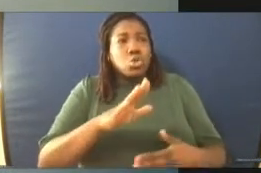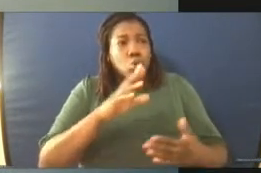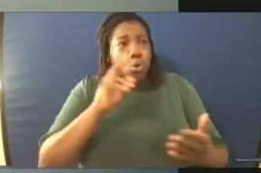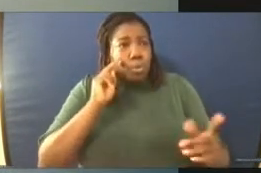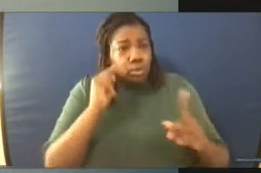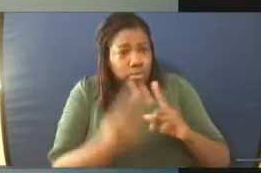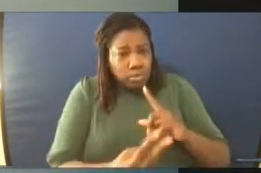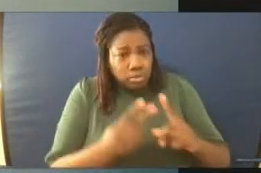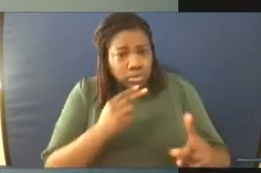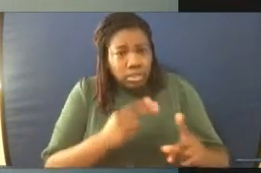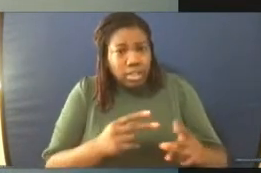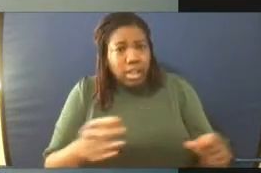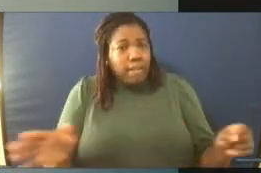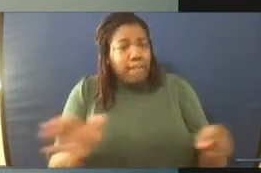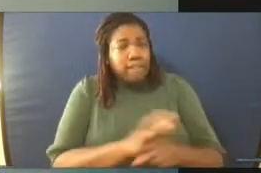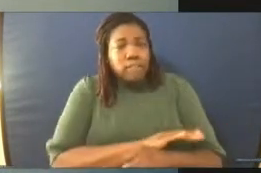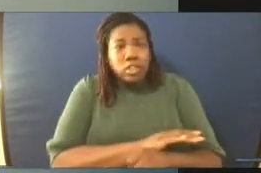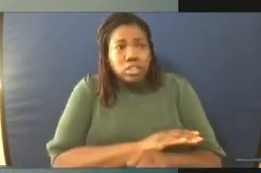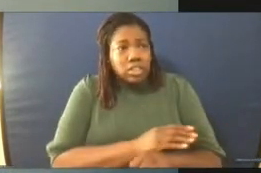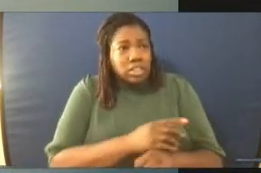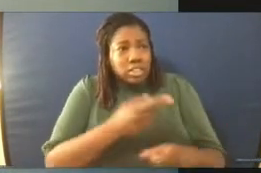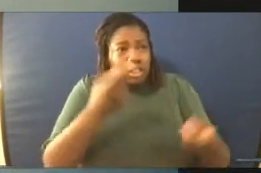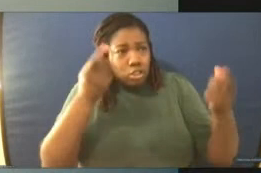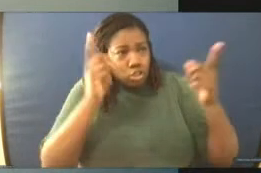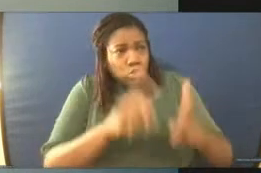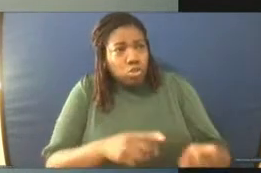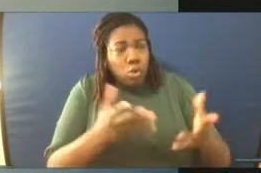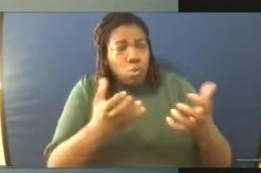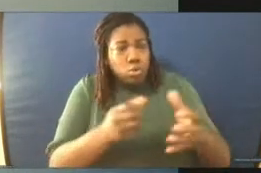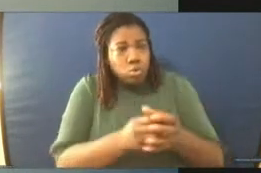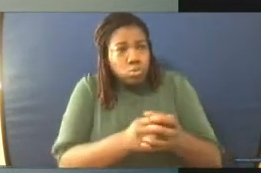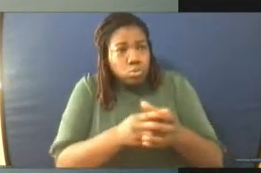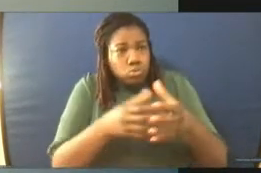I fully agree that we want to expand the professional